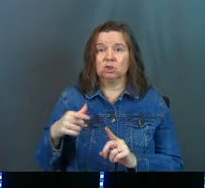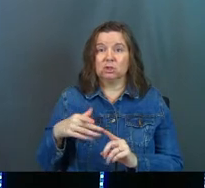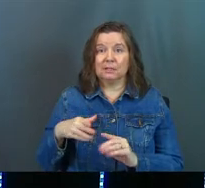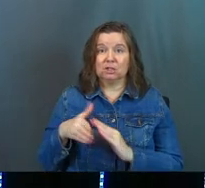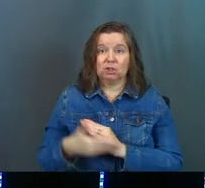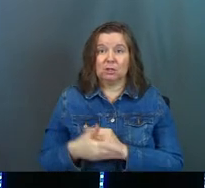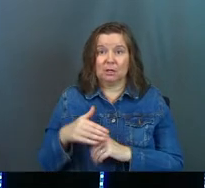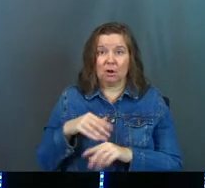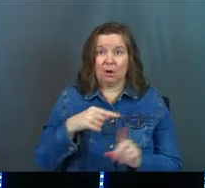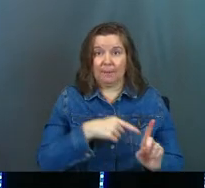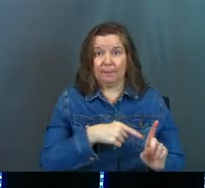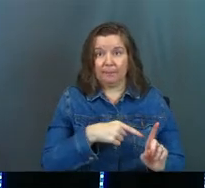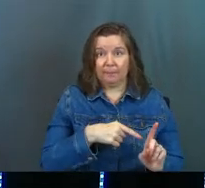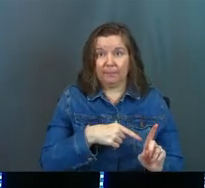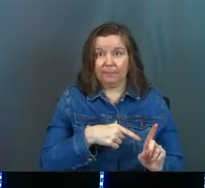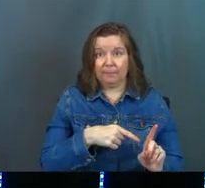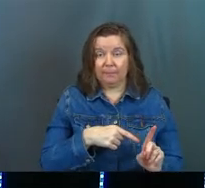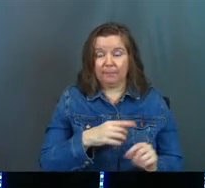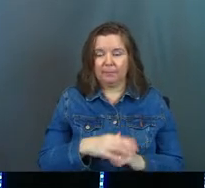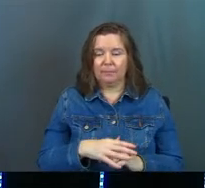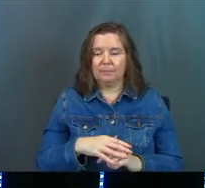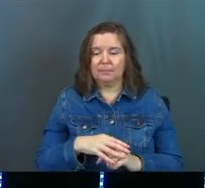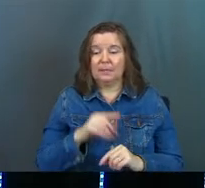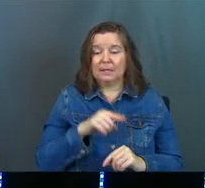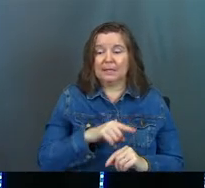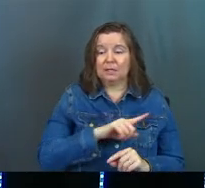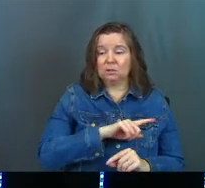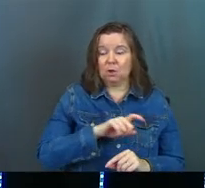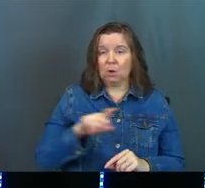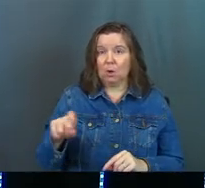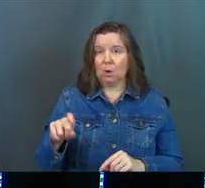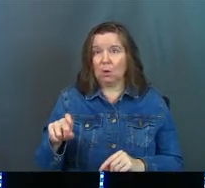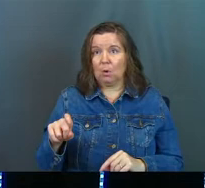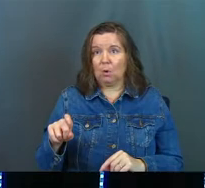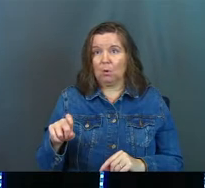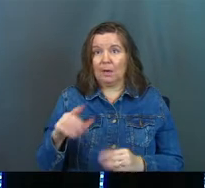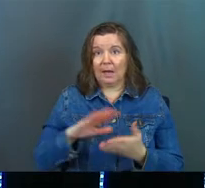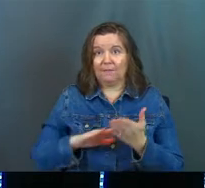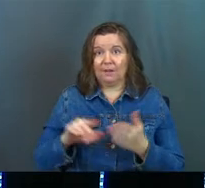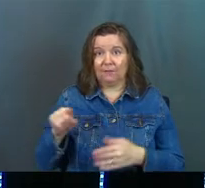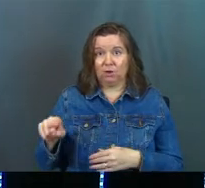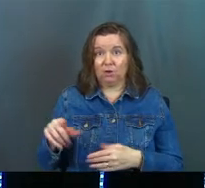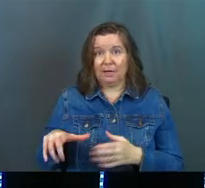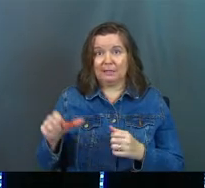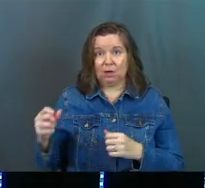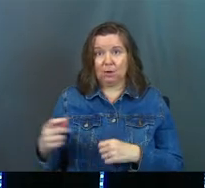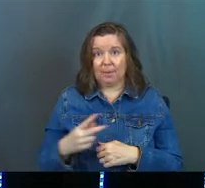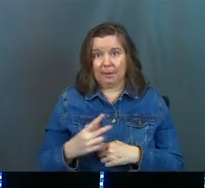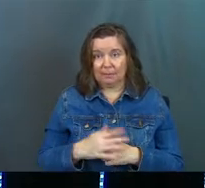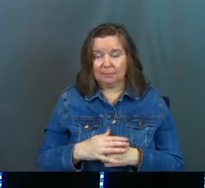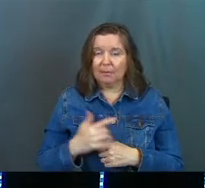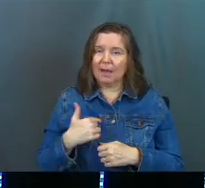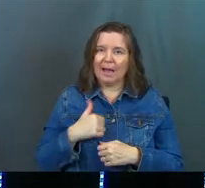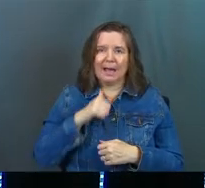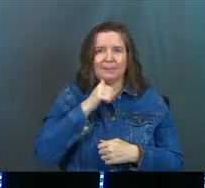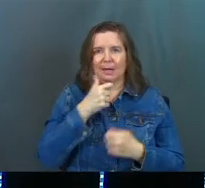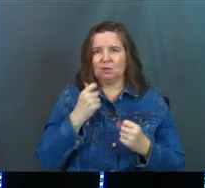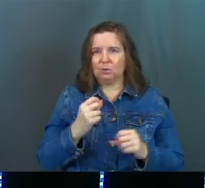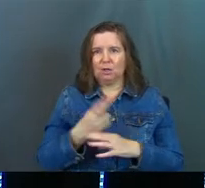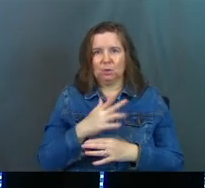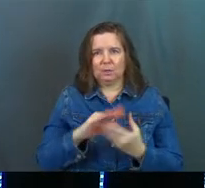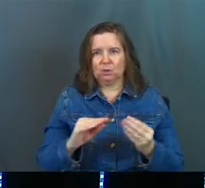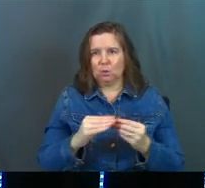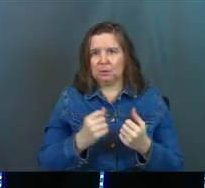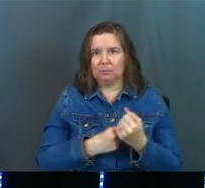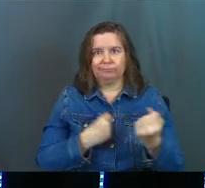She's cheated on him. He's about to go and forgive her and take her back. I am not trying to